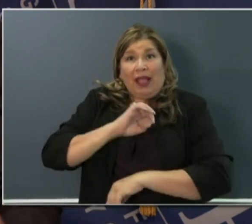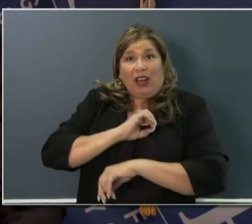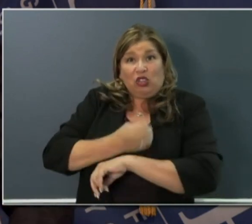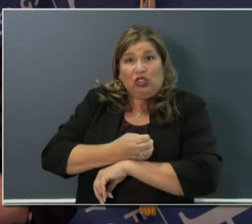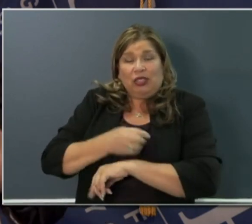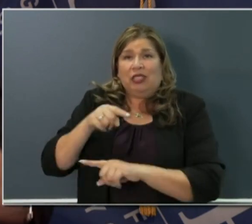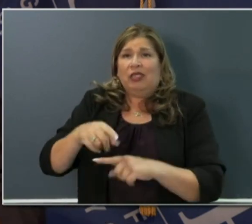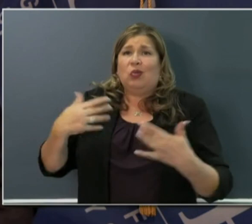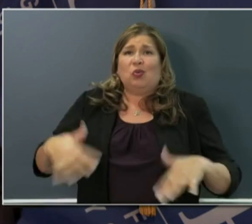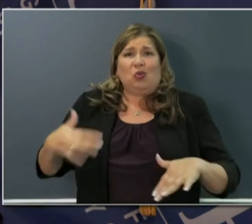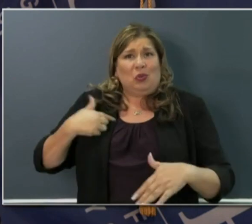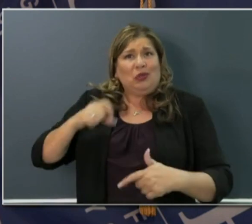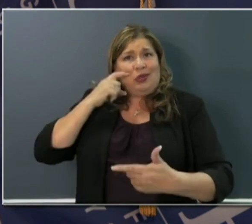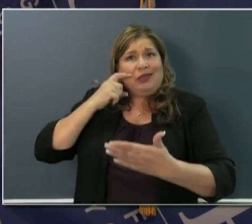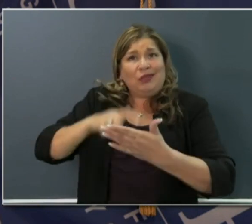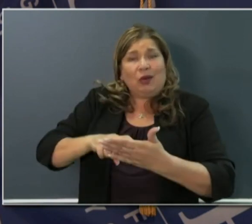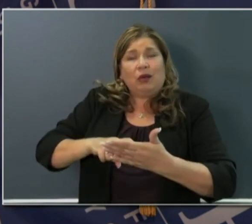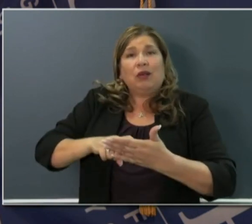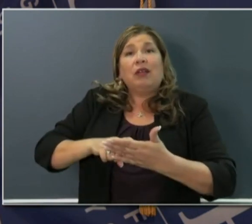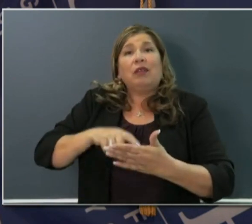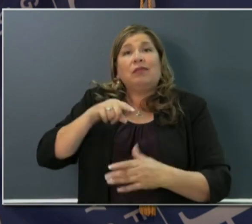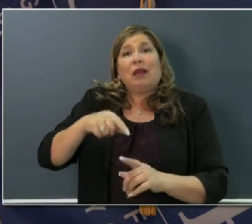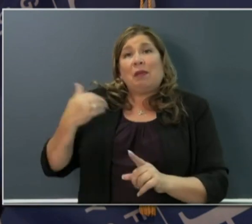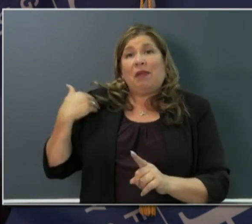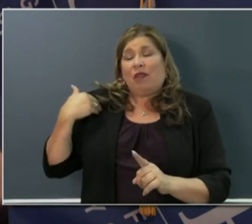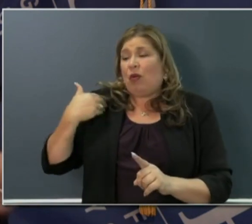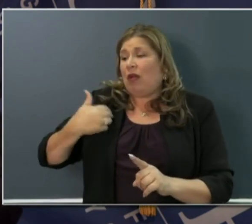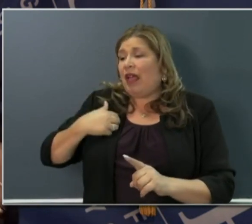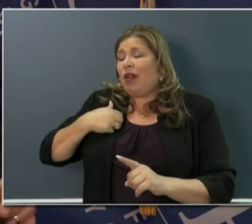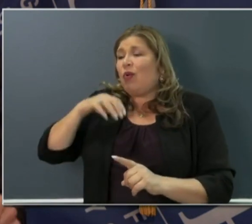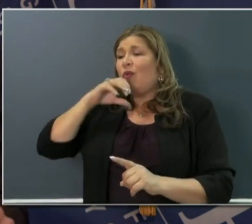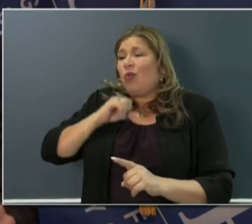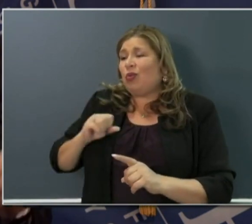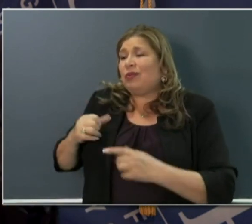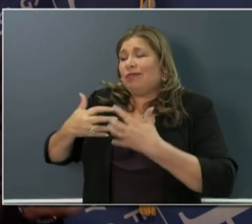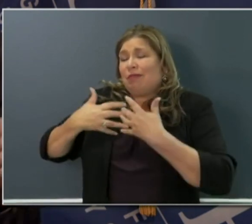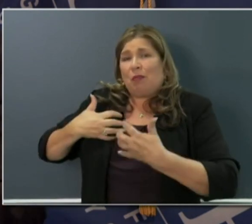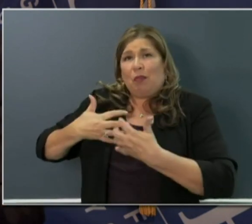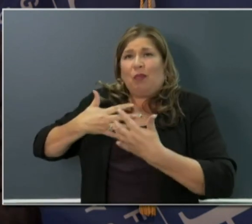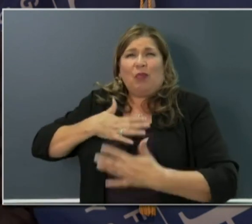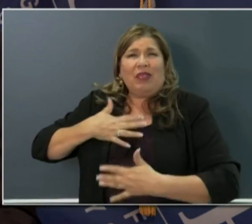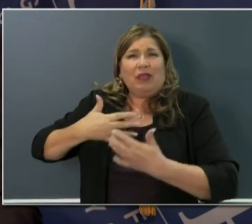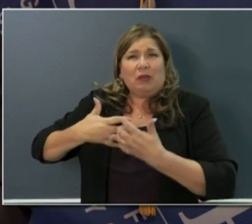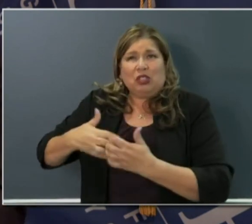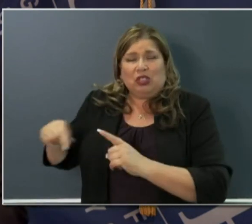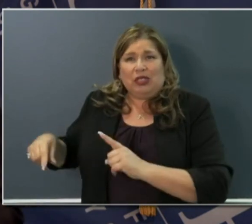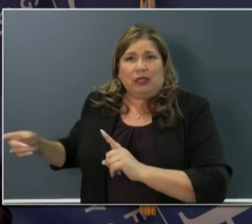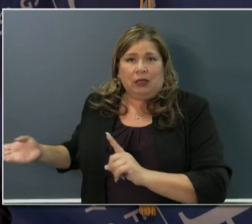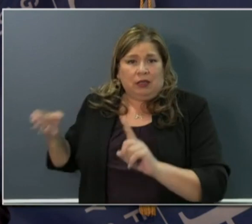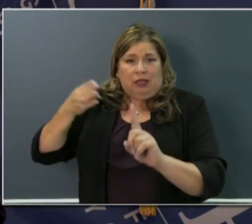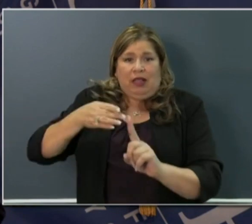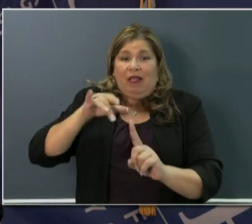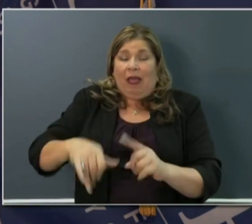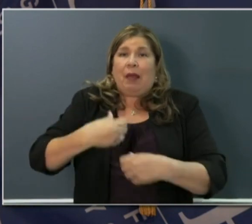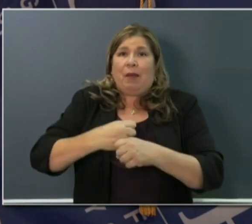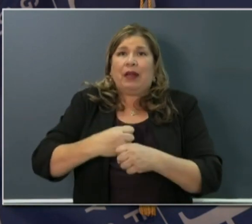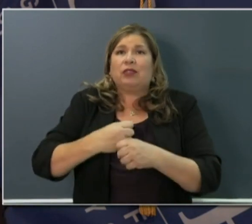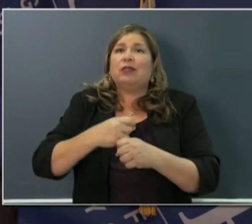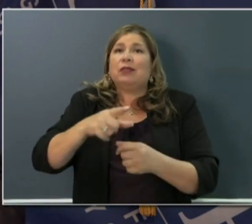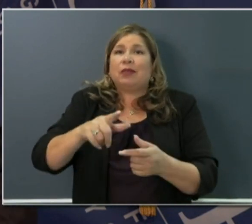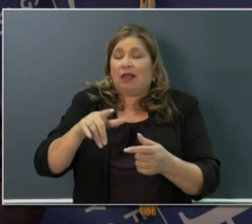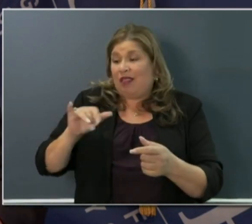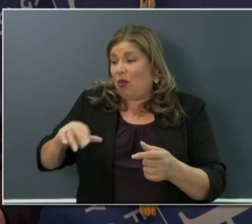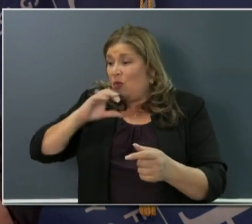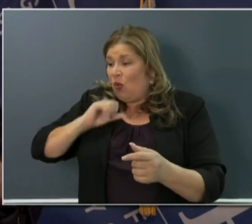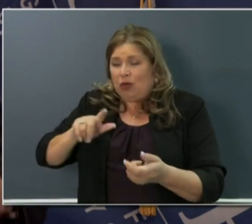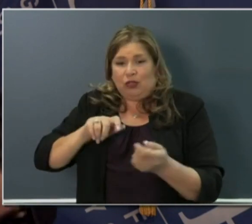about 30 a day of our ventilators. Talk about repurposing a manufacturing plant to meet this moment. And we've